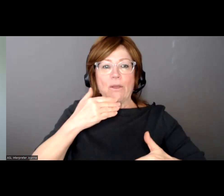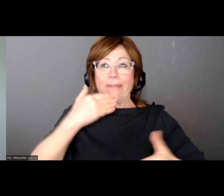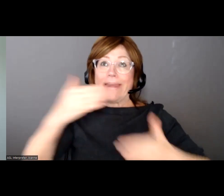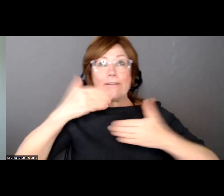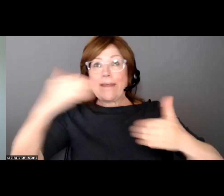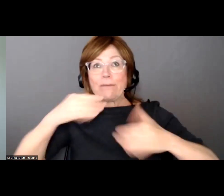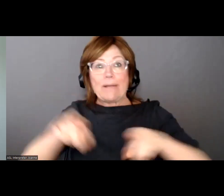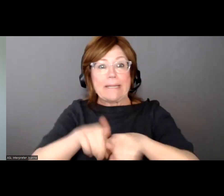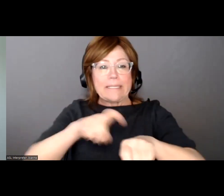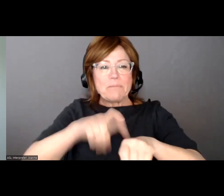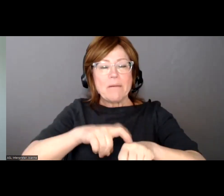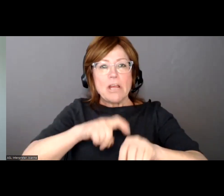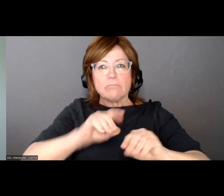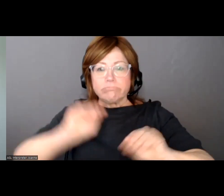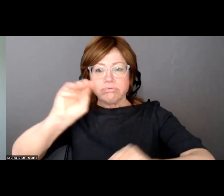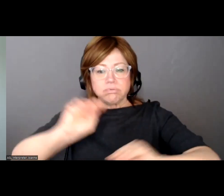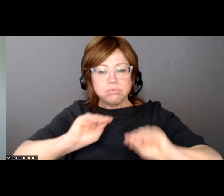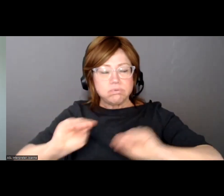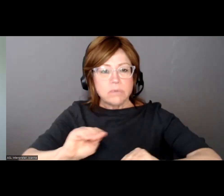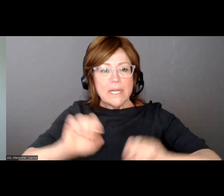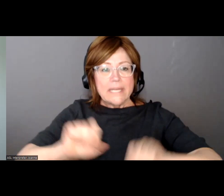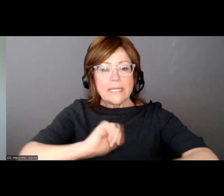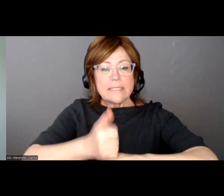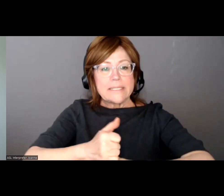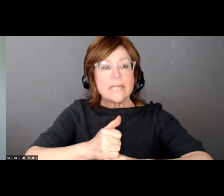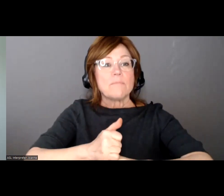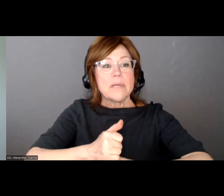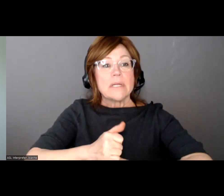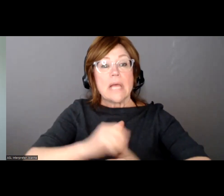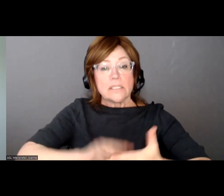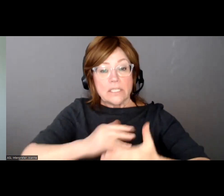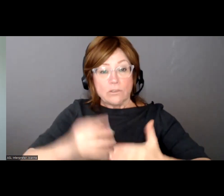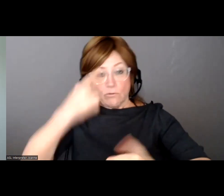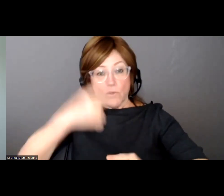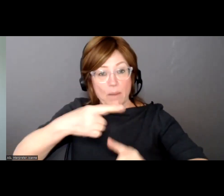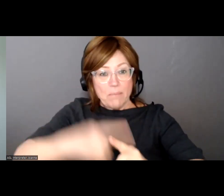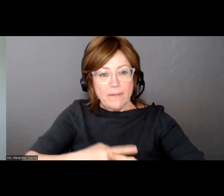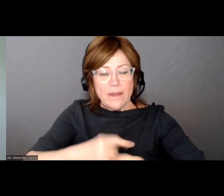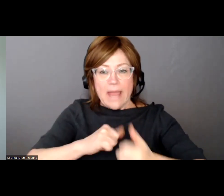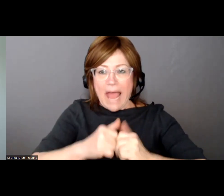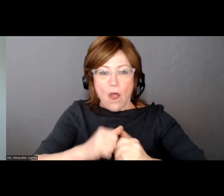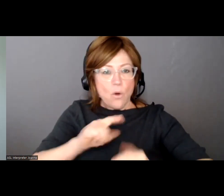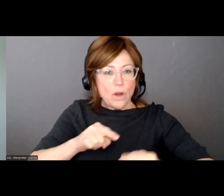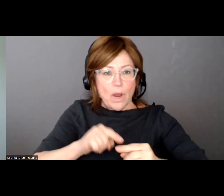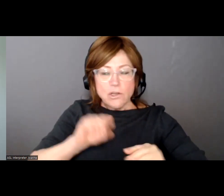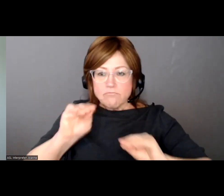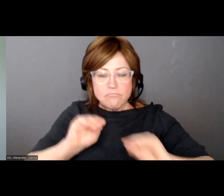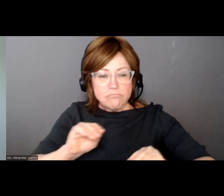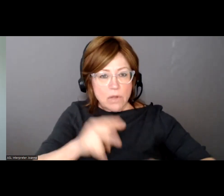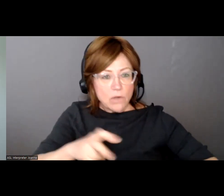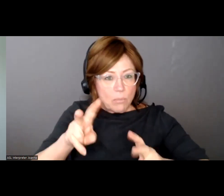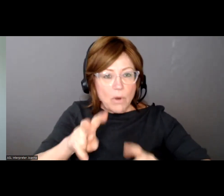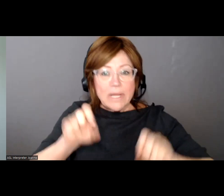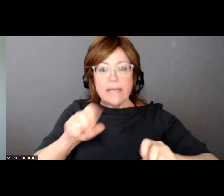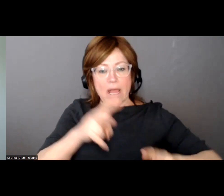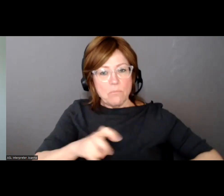some different things so you can see it. You can create the schedule for the month and look at the big picture of how it is. And then you can still post in